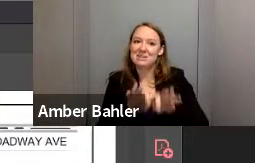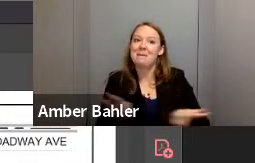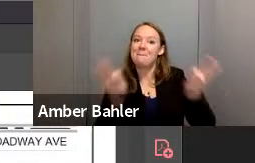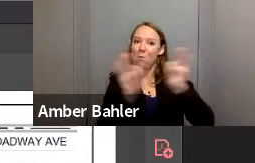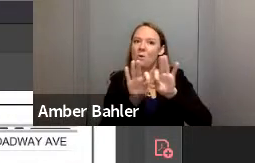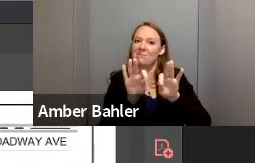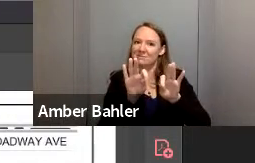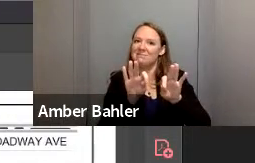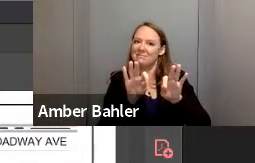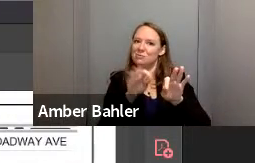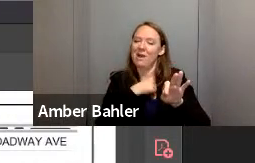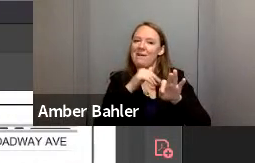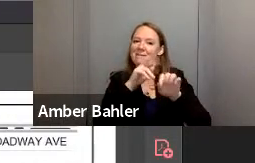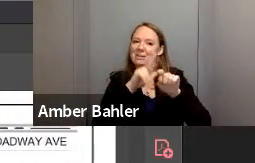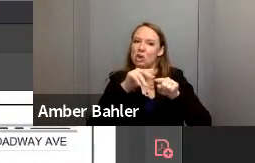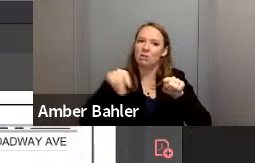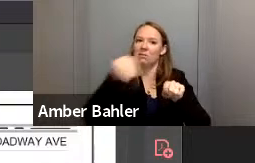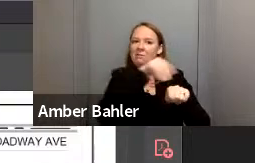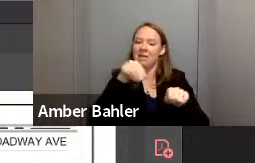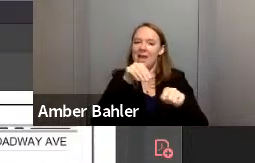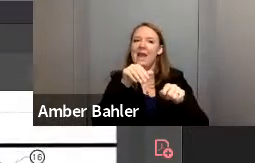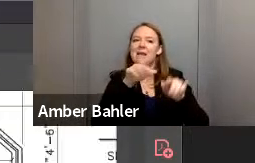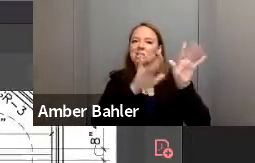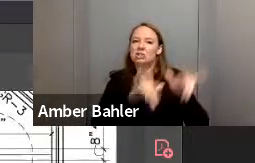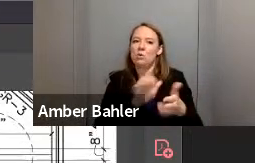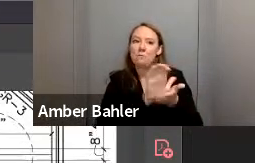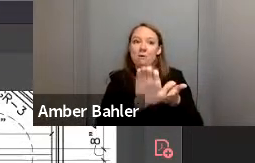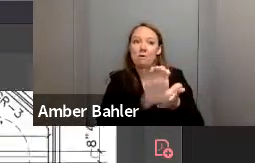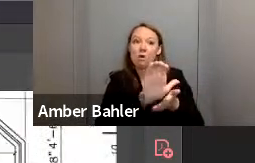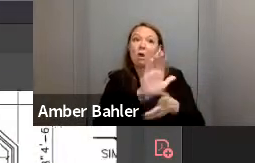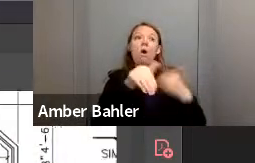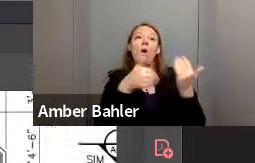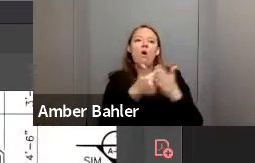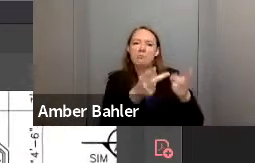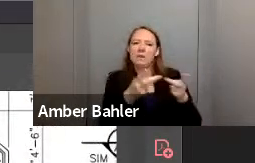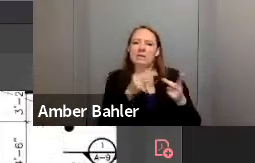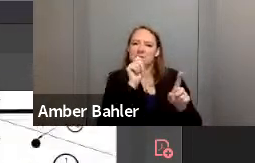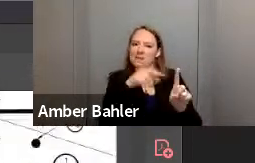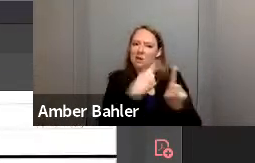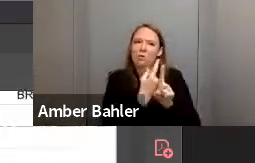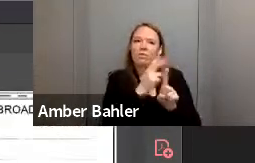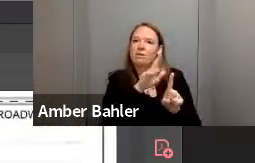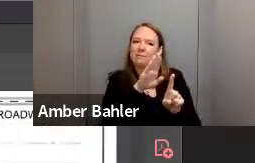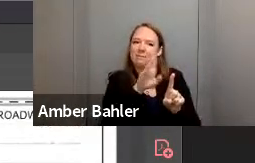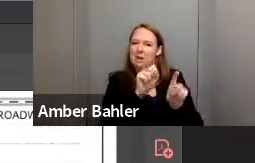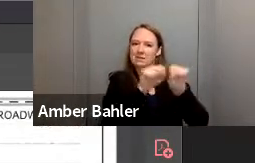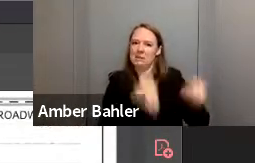snow removal on all spaces, by the way, not just bus stations.